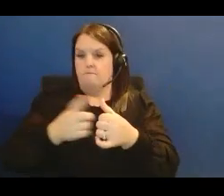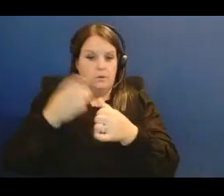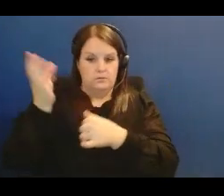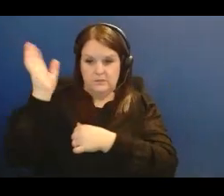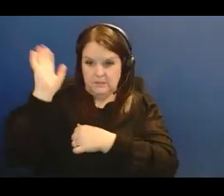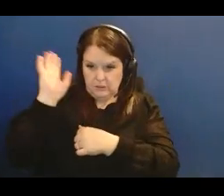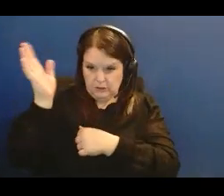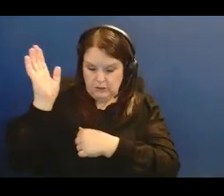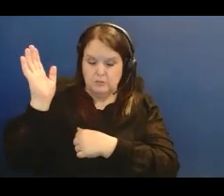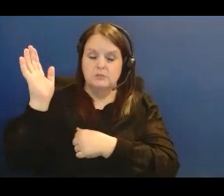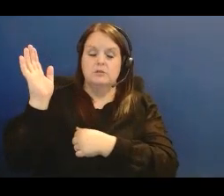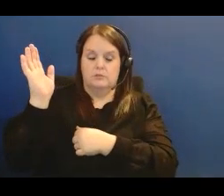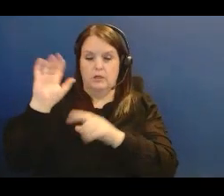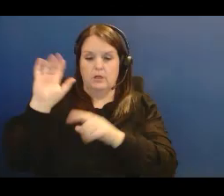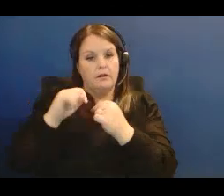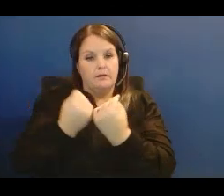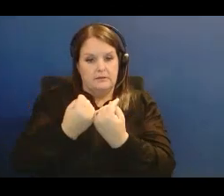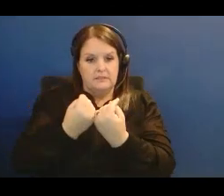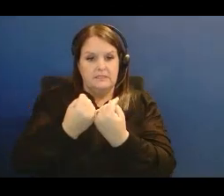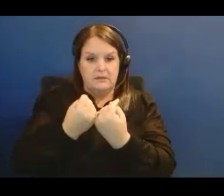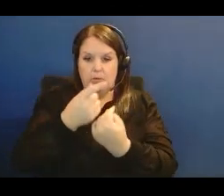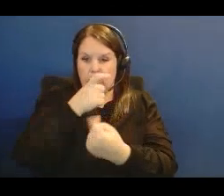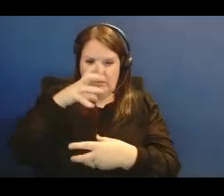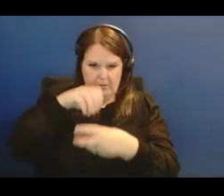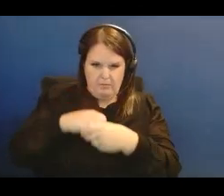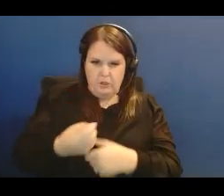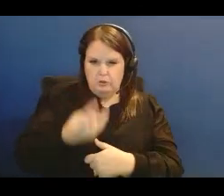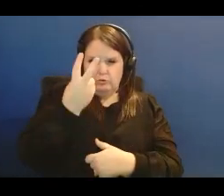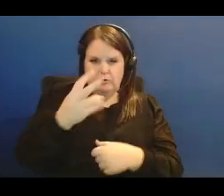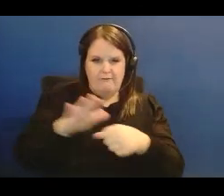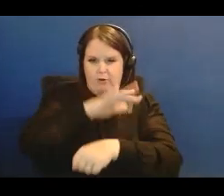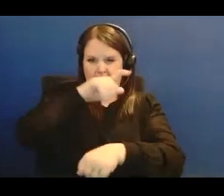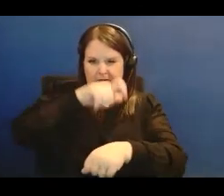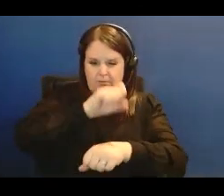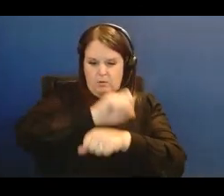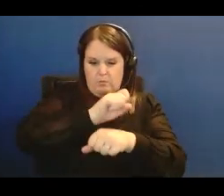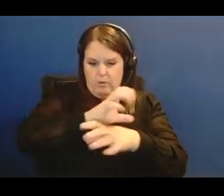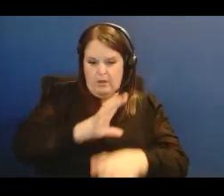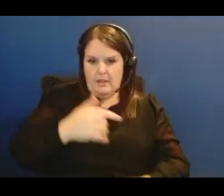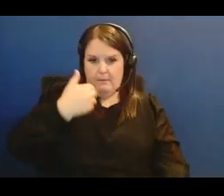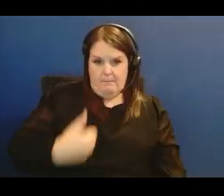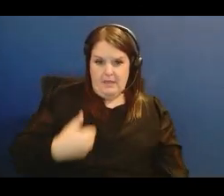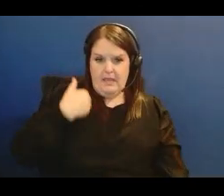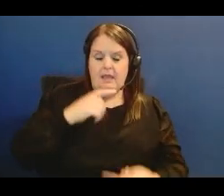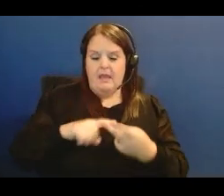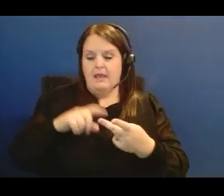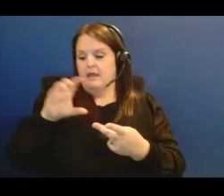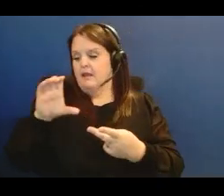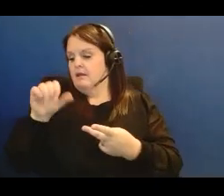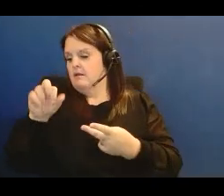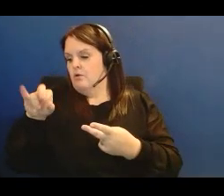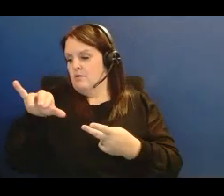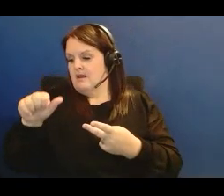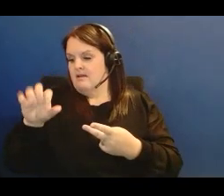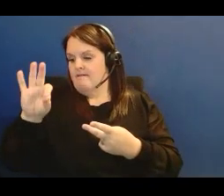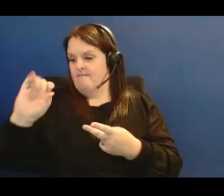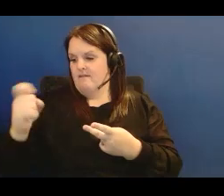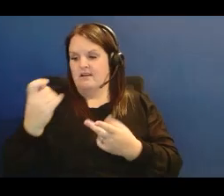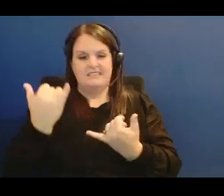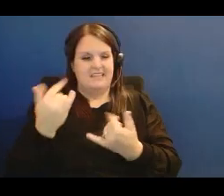presentation, our team is made up of 2 full-time employees, myself and Ms. Karina Fox. We've now